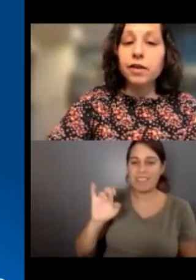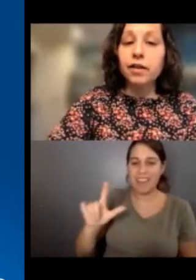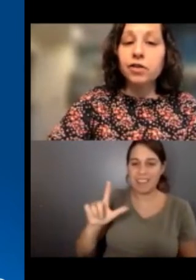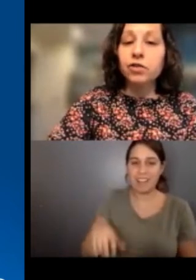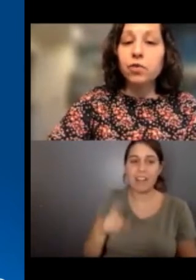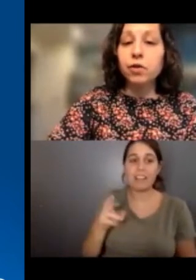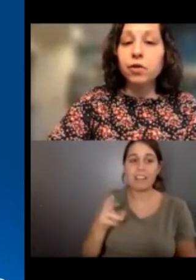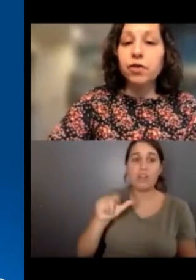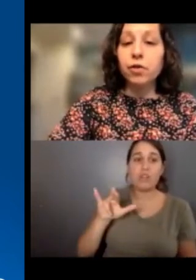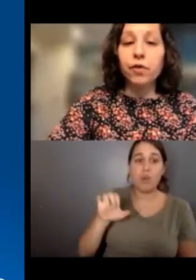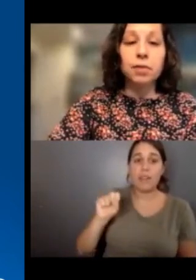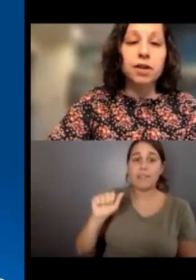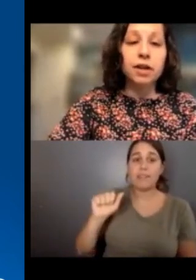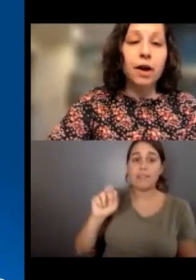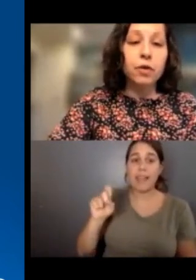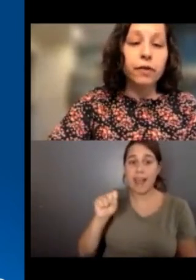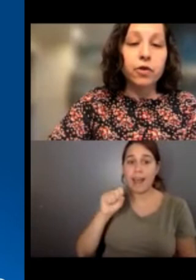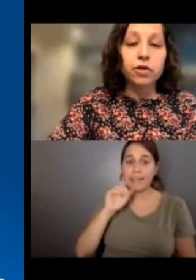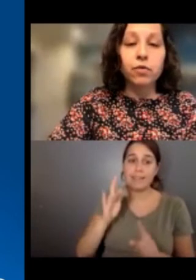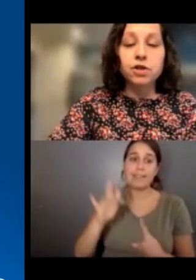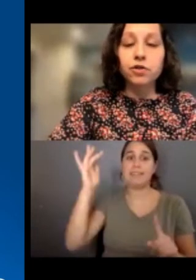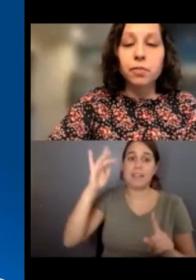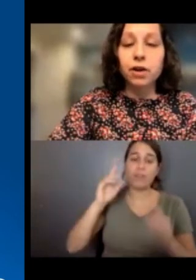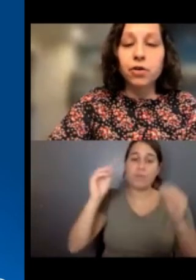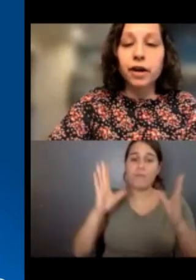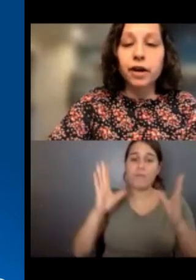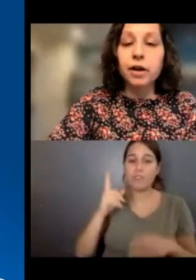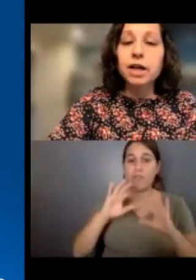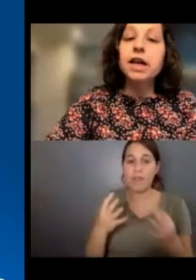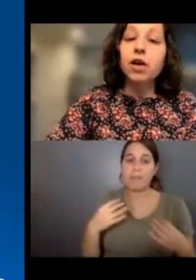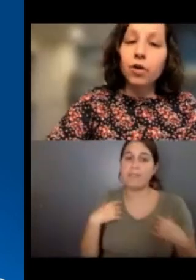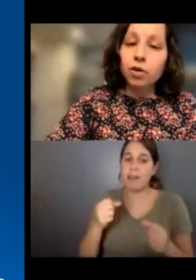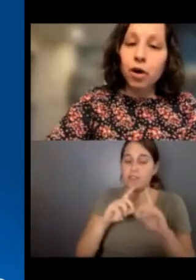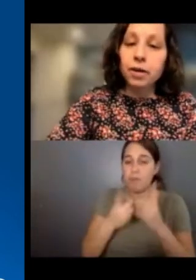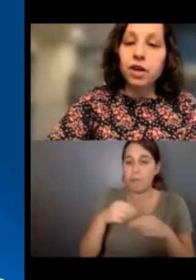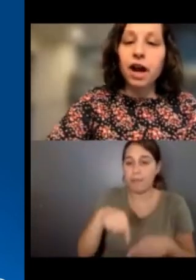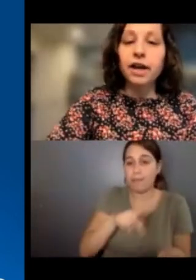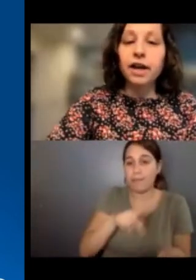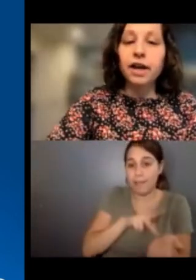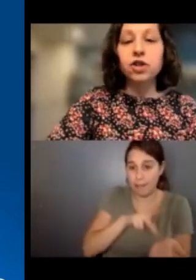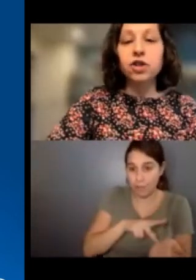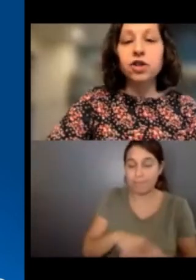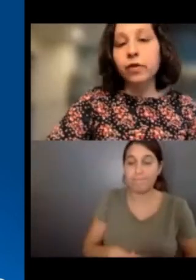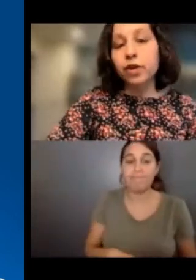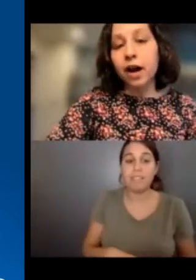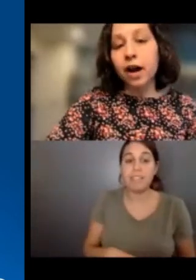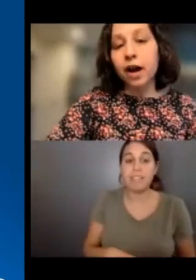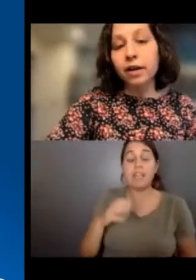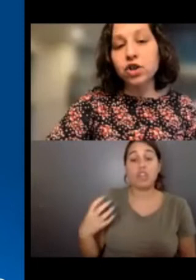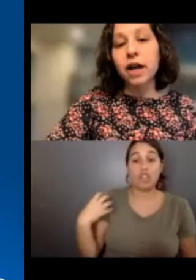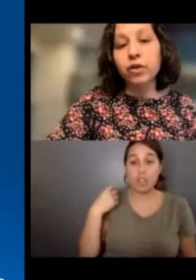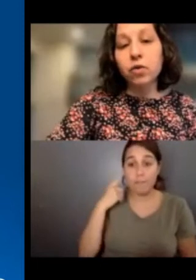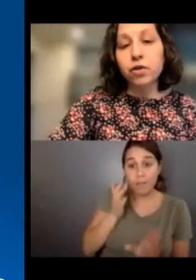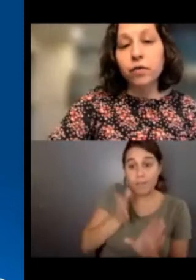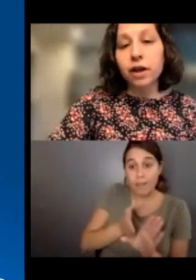Sands Distinguished Professor of Families and Health at the University of Rochester Medical Center. In our own Department of Psychiatry, she's the Chief of Psychology